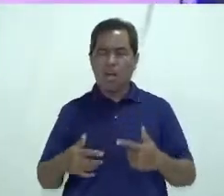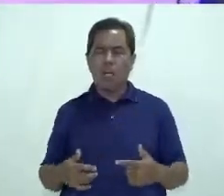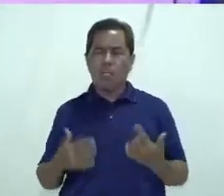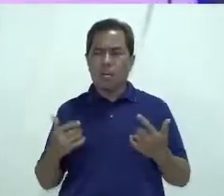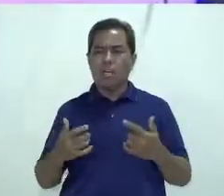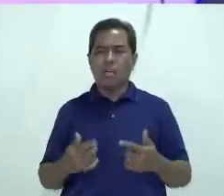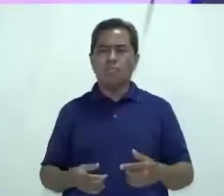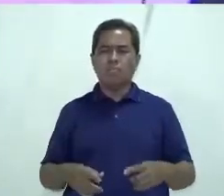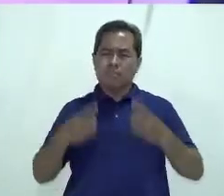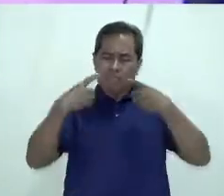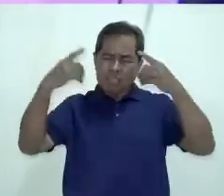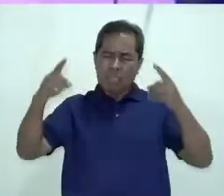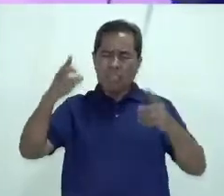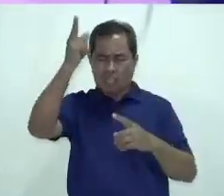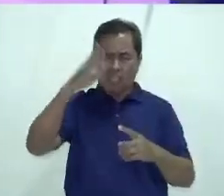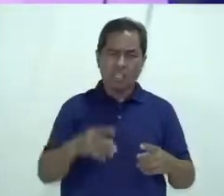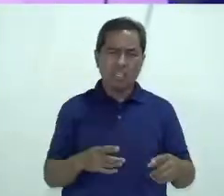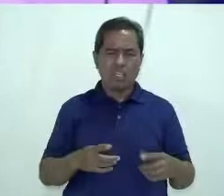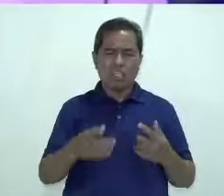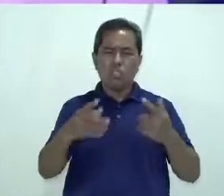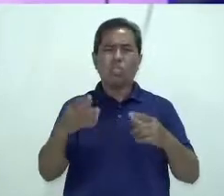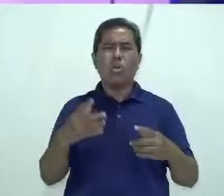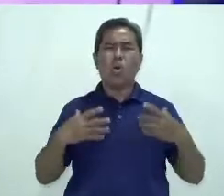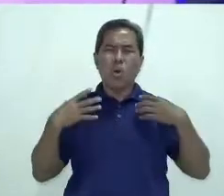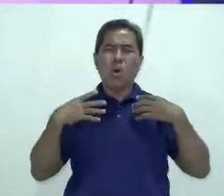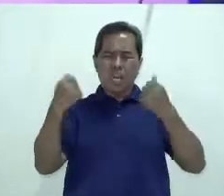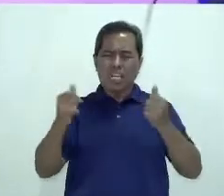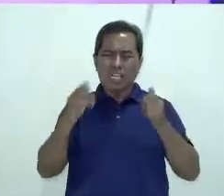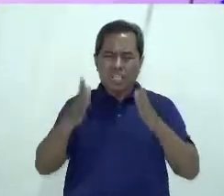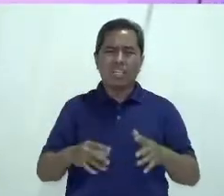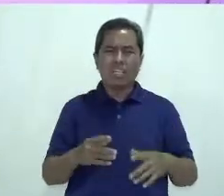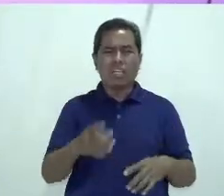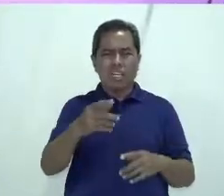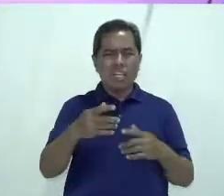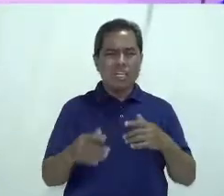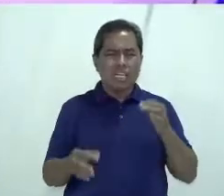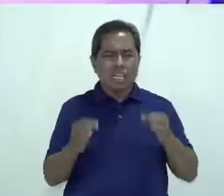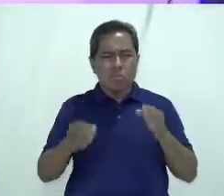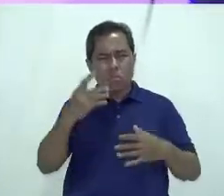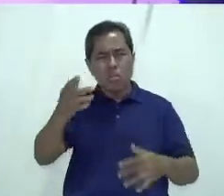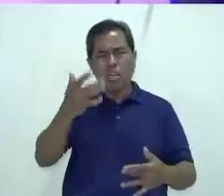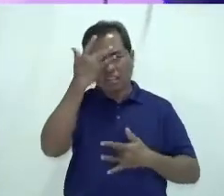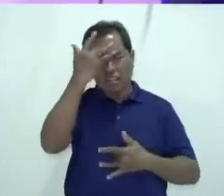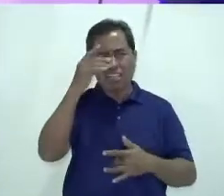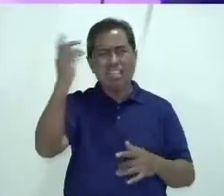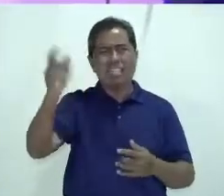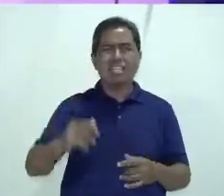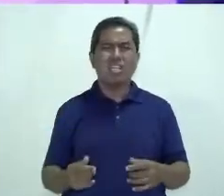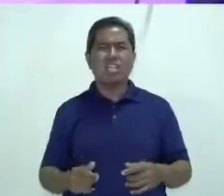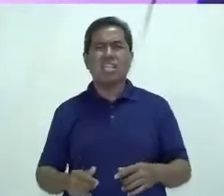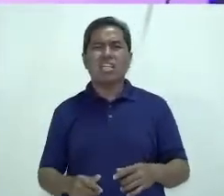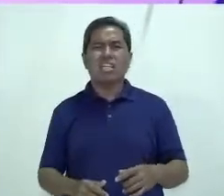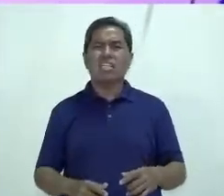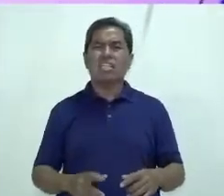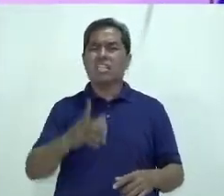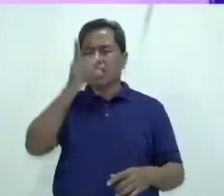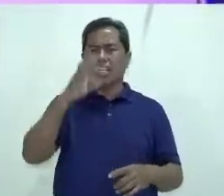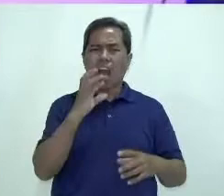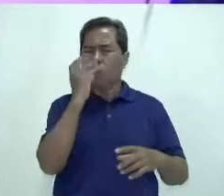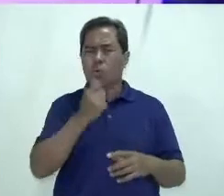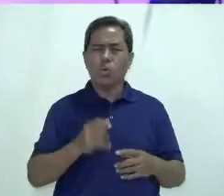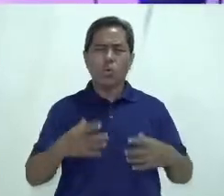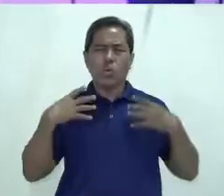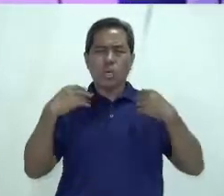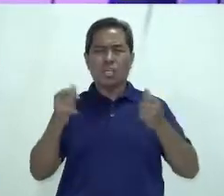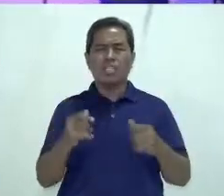right now, begin to declare God as your healer. If you're sick in body, He is Jehovah Rophe, the God who heals. If